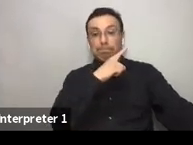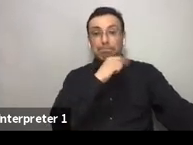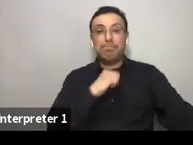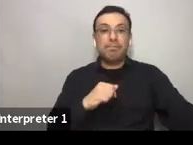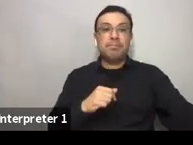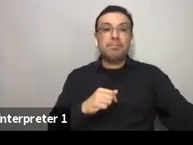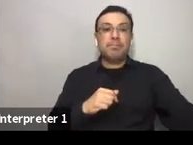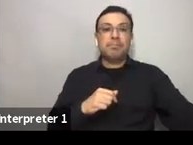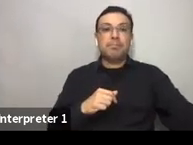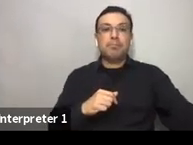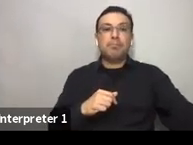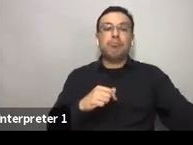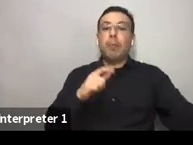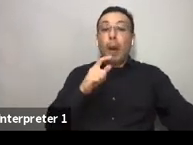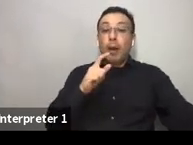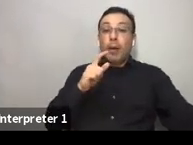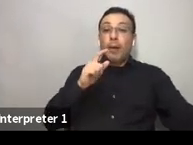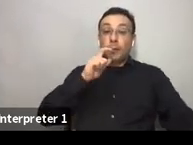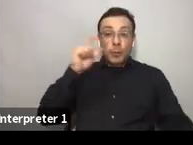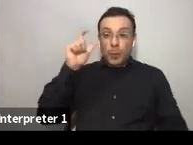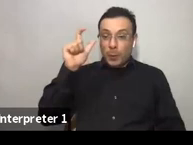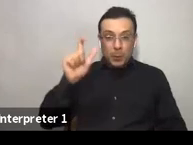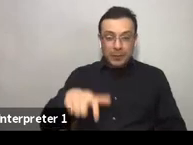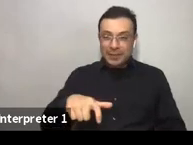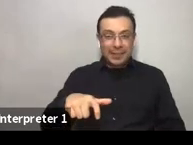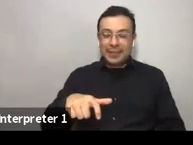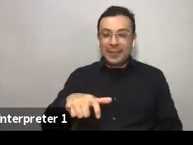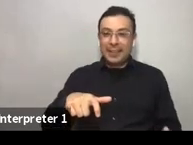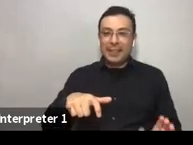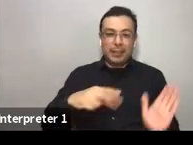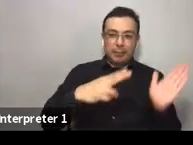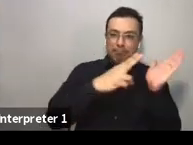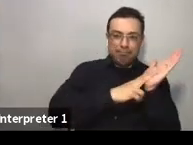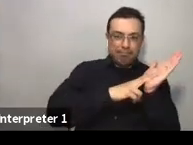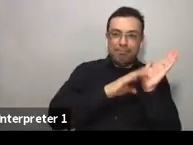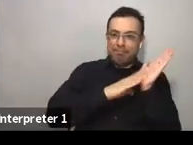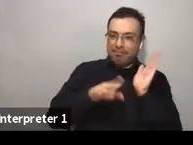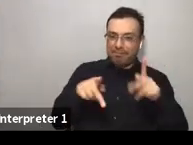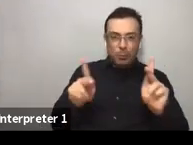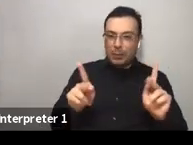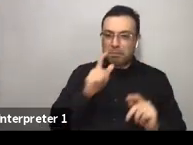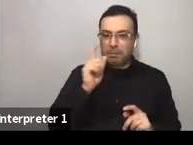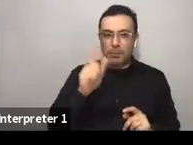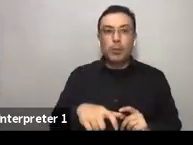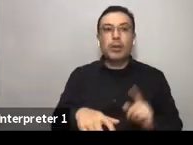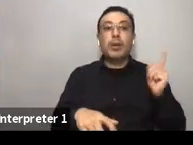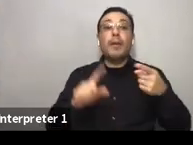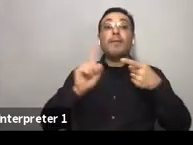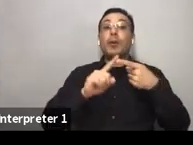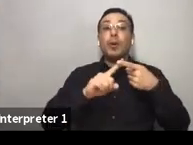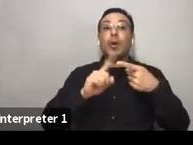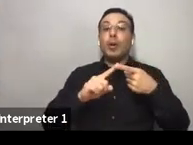data, so hopefully y'all are experts on that now. I want to focus in a bit here about sharing information